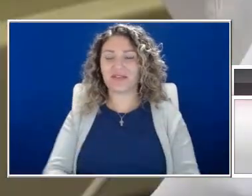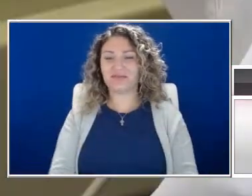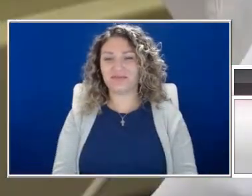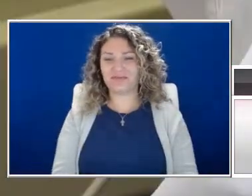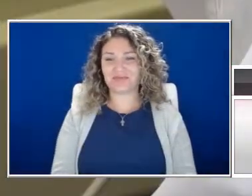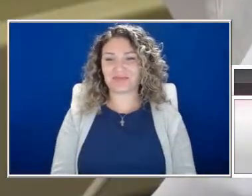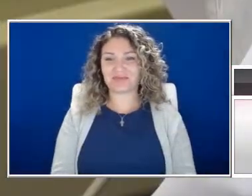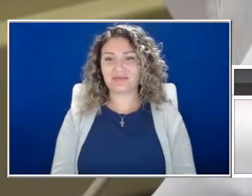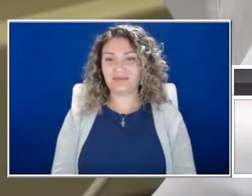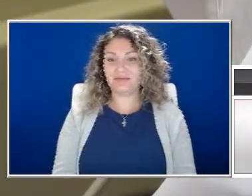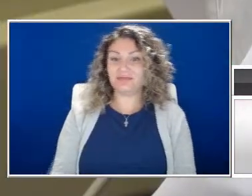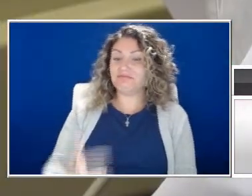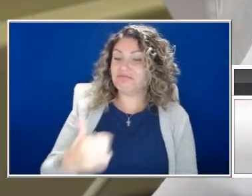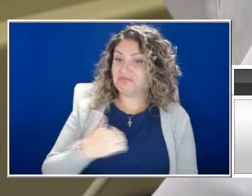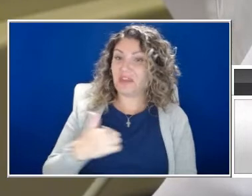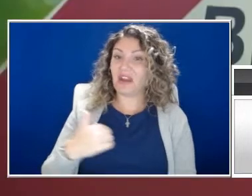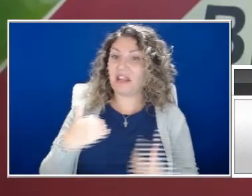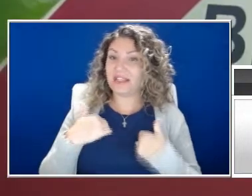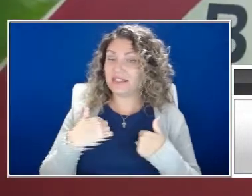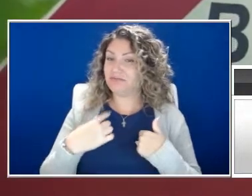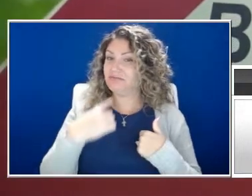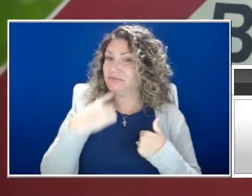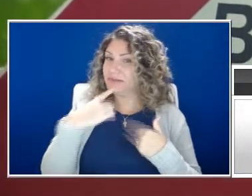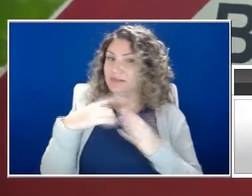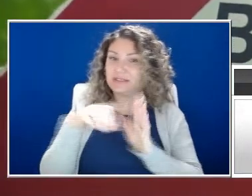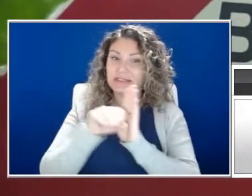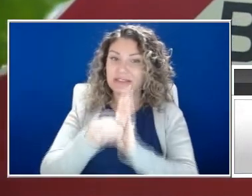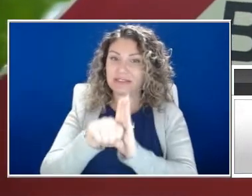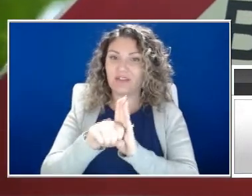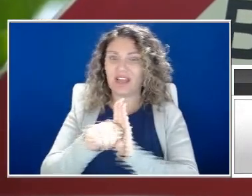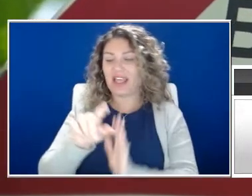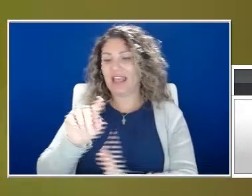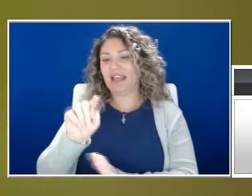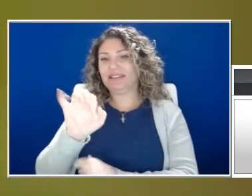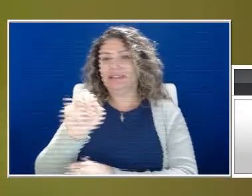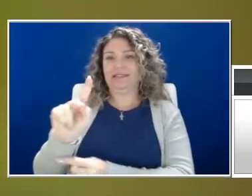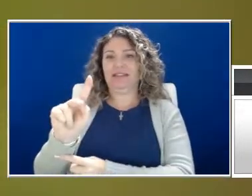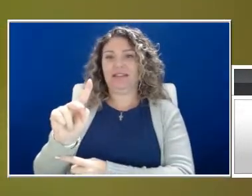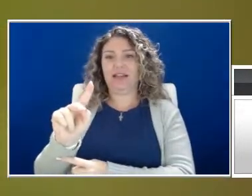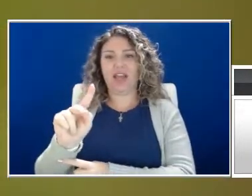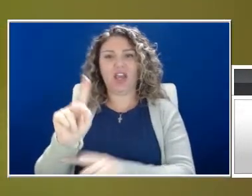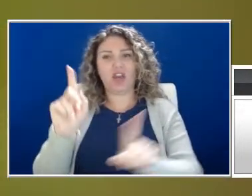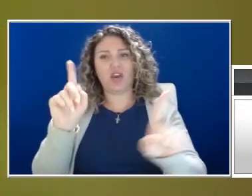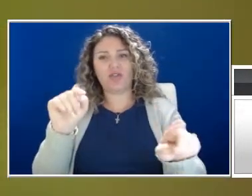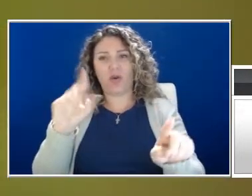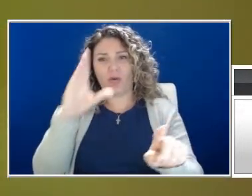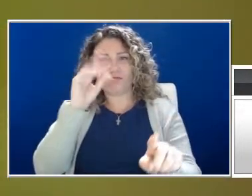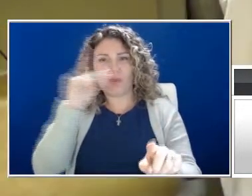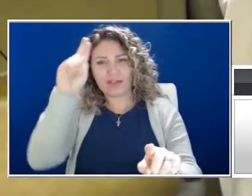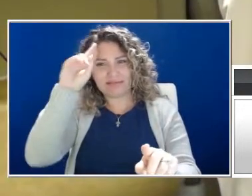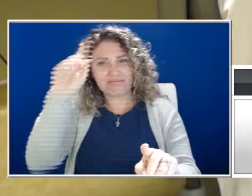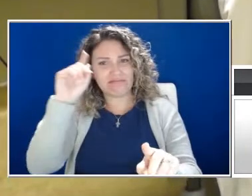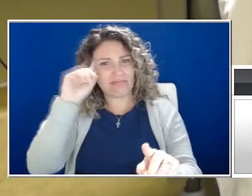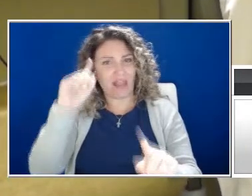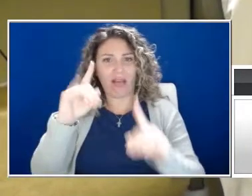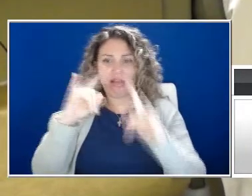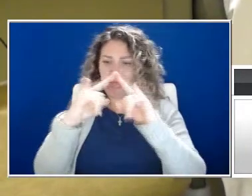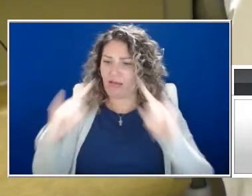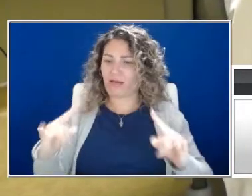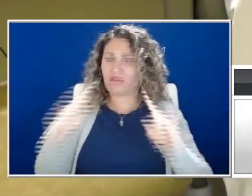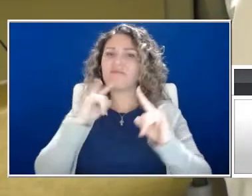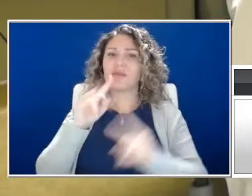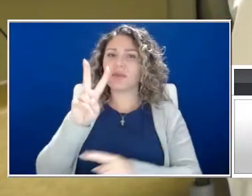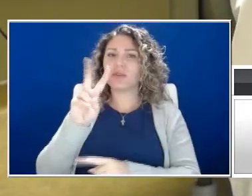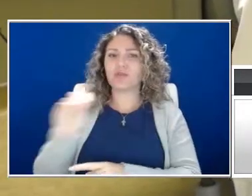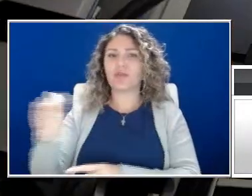I had pretty severe symptoms. A tick bite while on a Boy Scout camping trip in 2017 sent